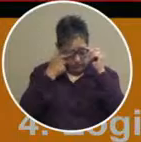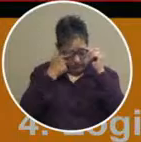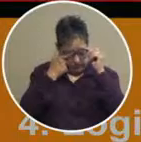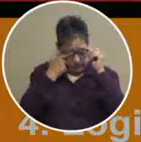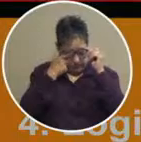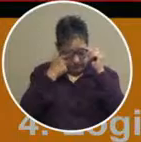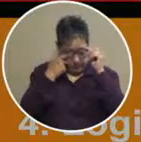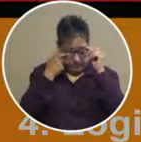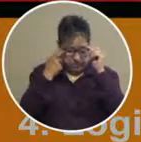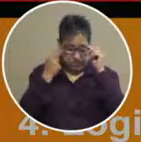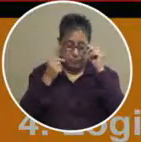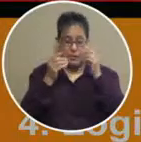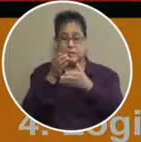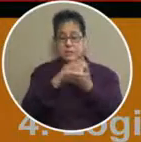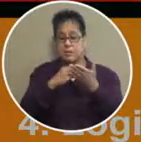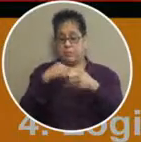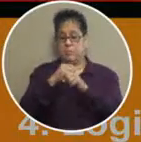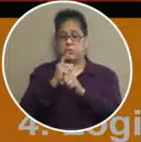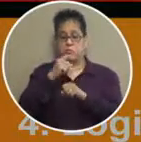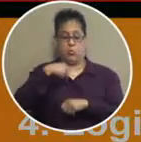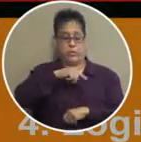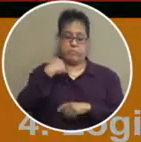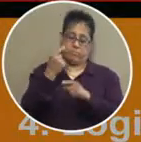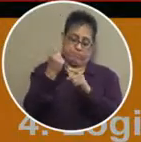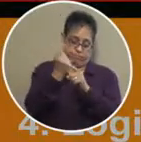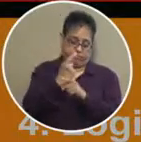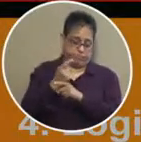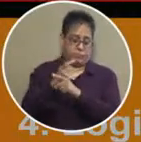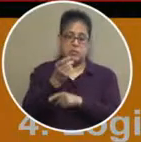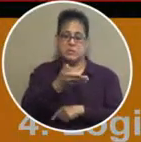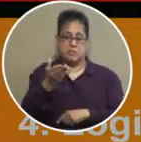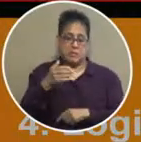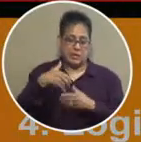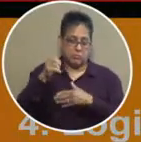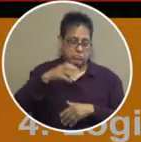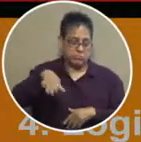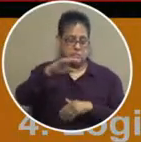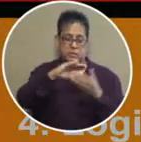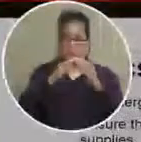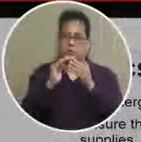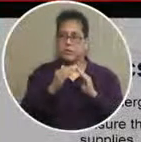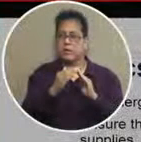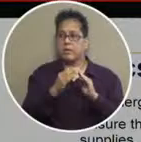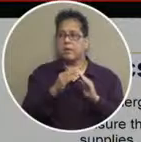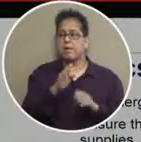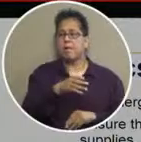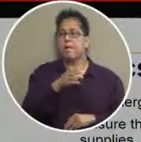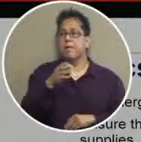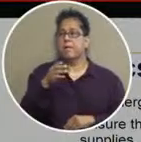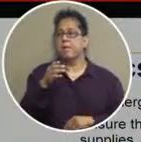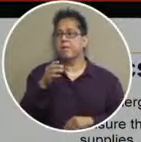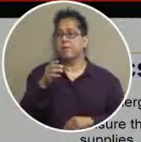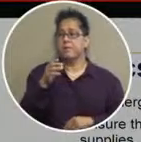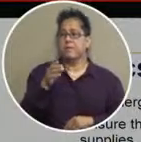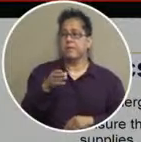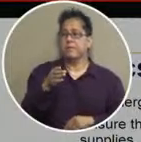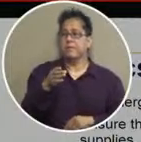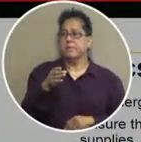terms of ensuring that we have proper supplies within our community. Next slide, please.